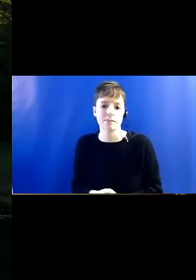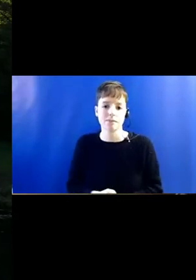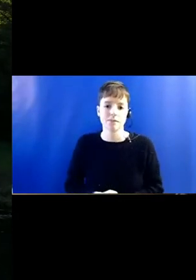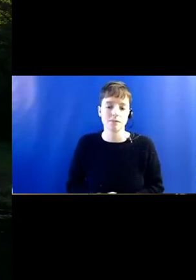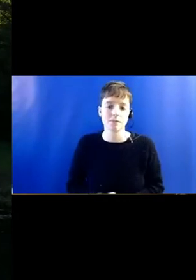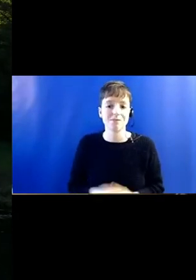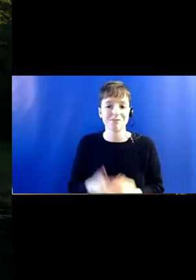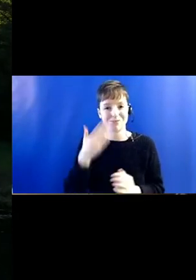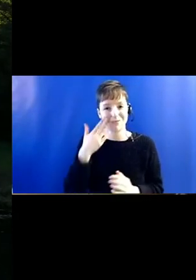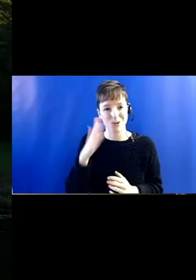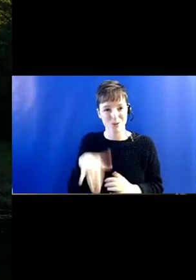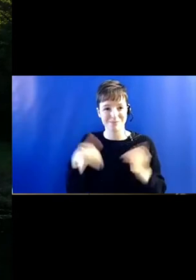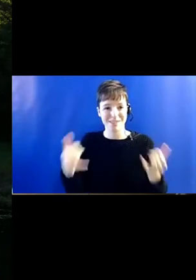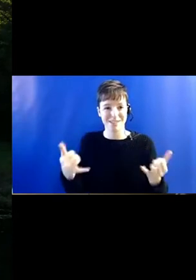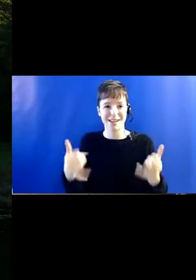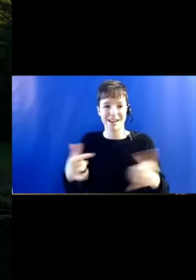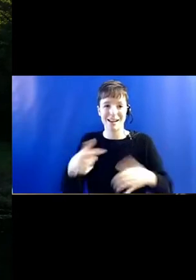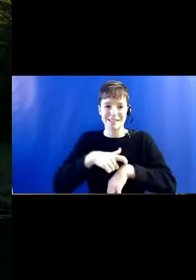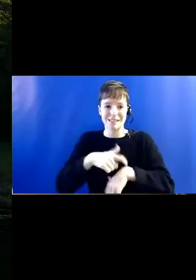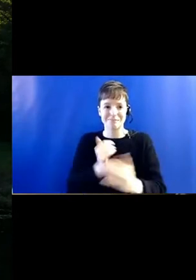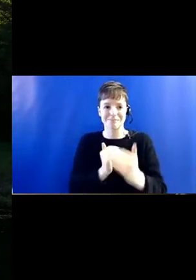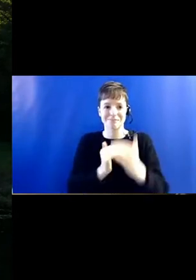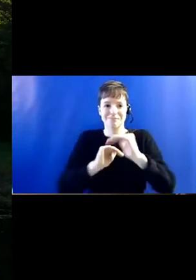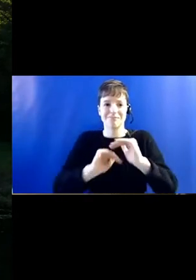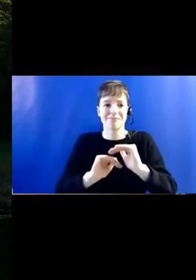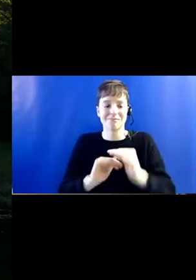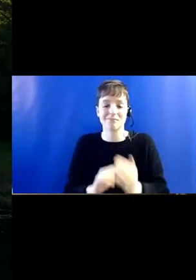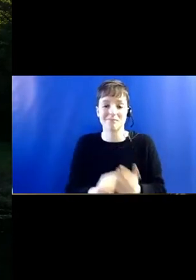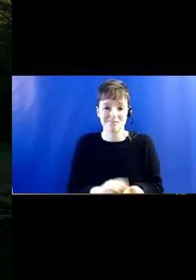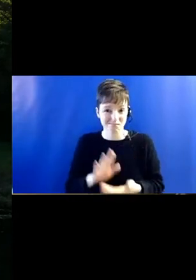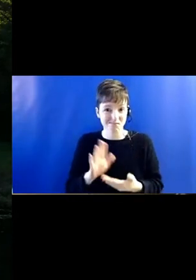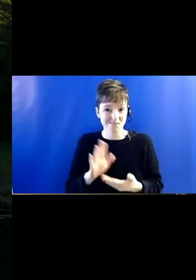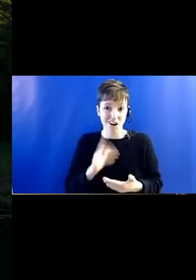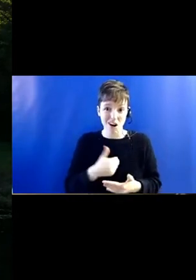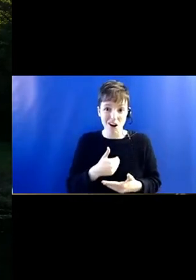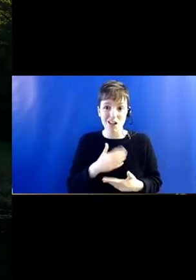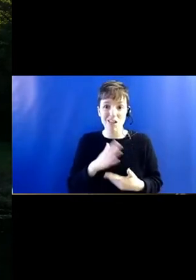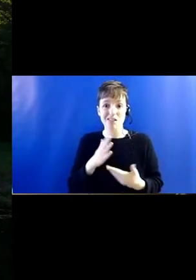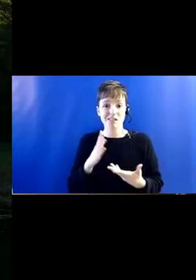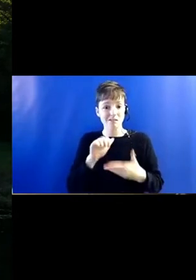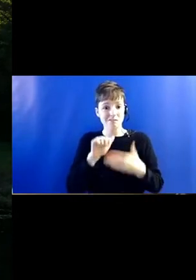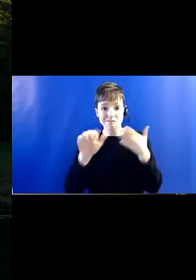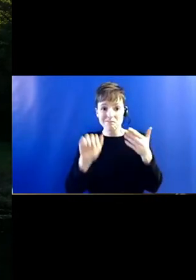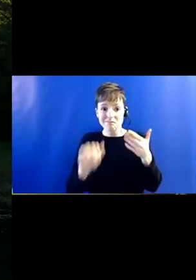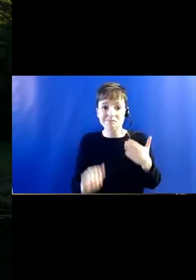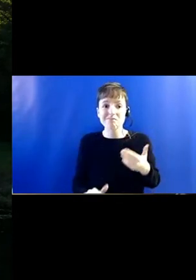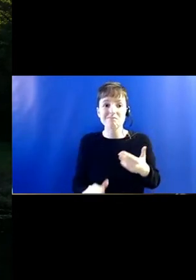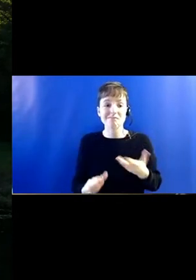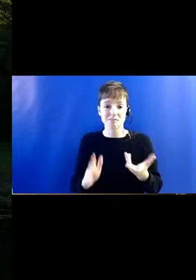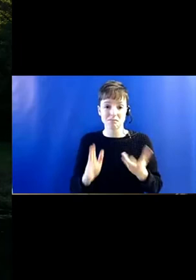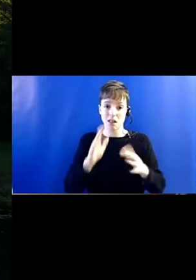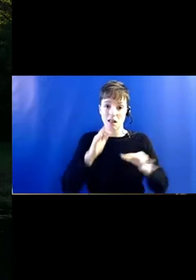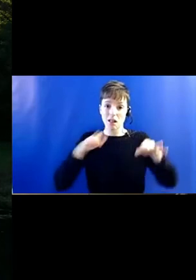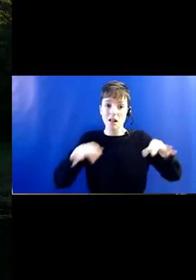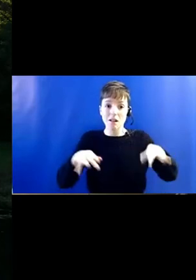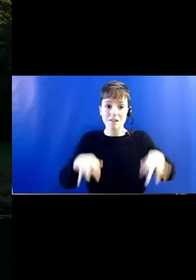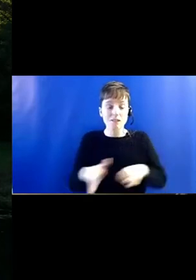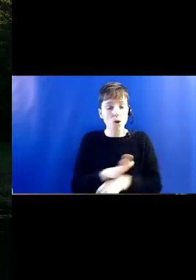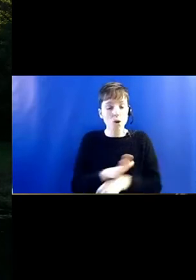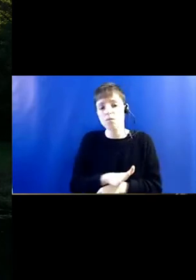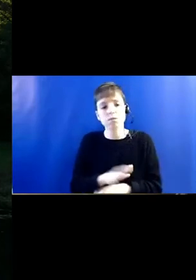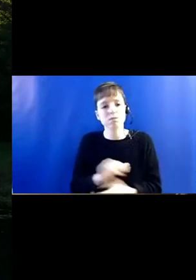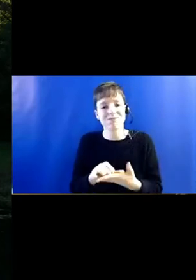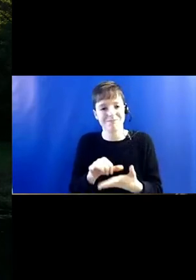time constraint, we will not be able to go over all the materials we've sent you prior to the workshop, but if you have any feedback